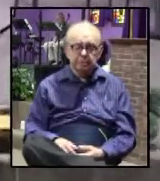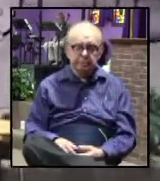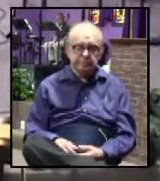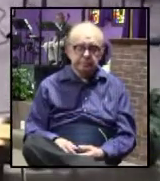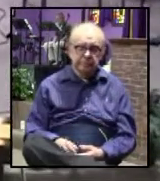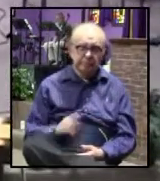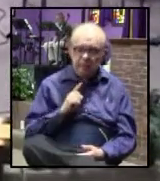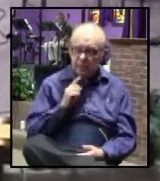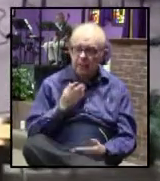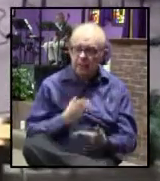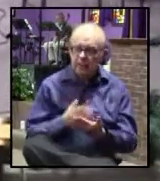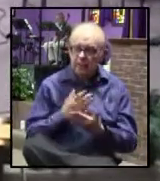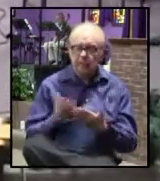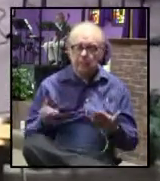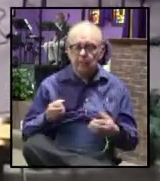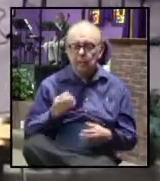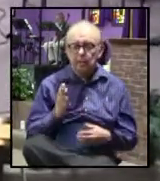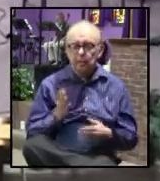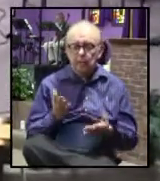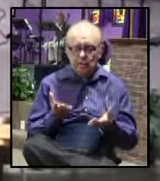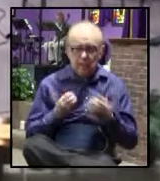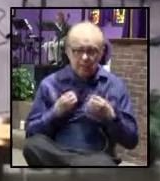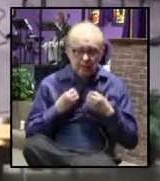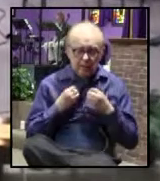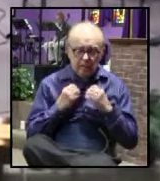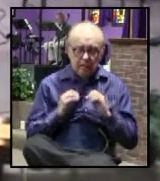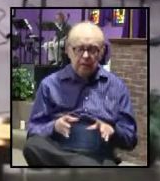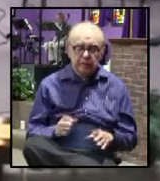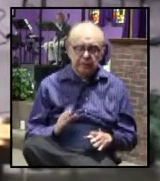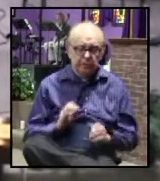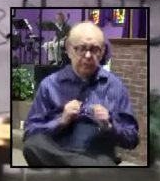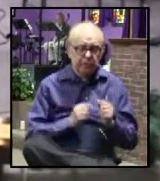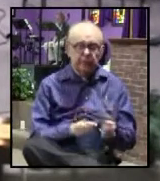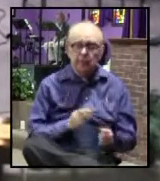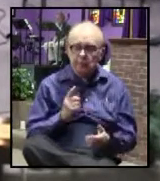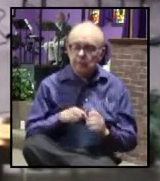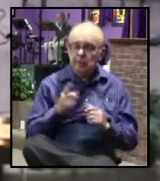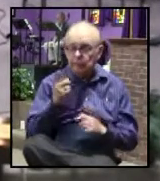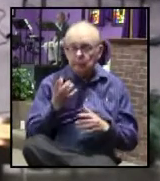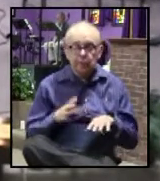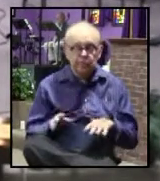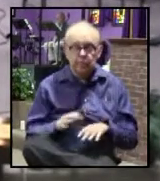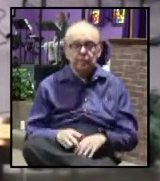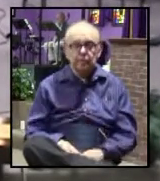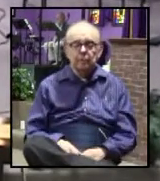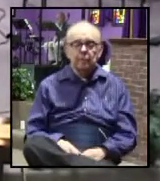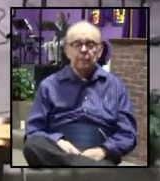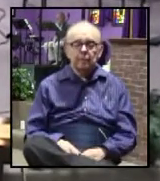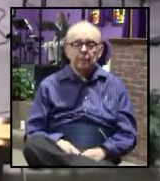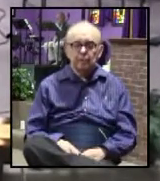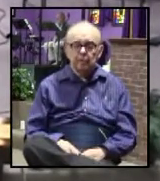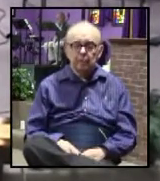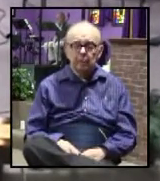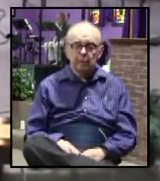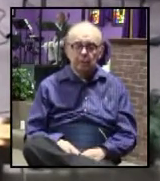That's a really good thing. God is going to give you blessings for following what he told you to do.